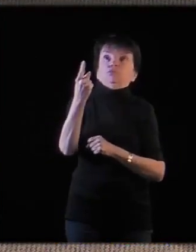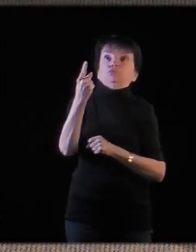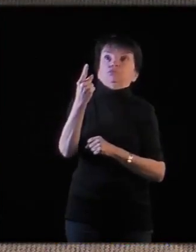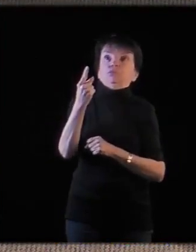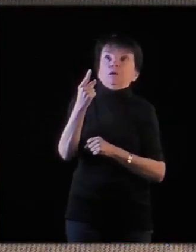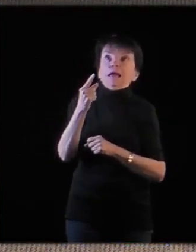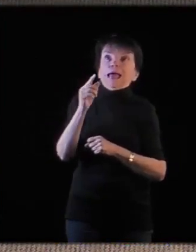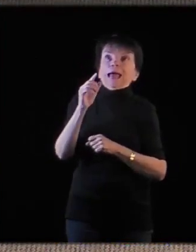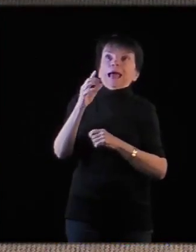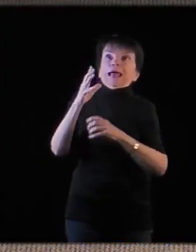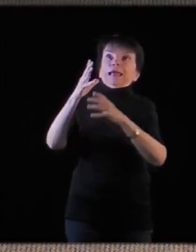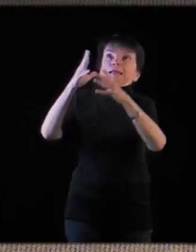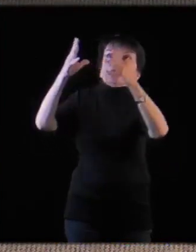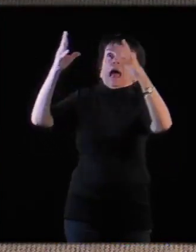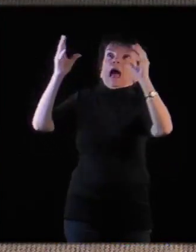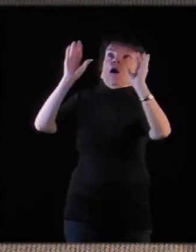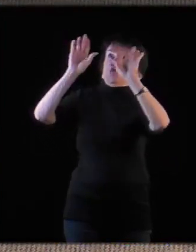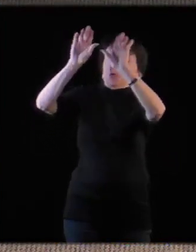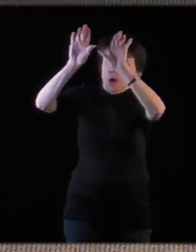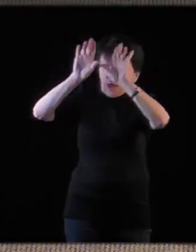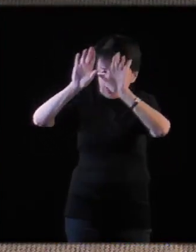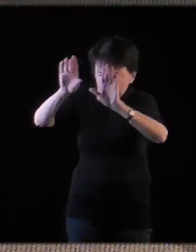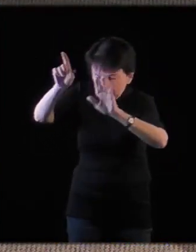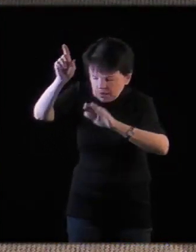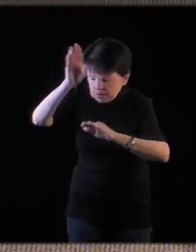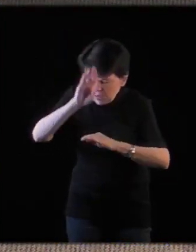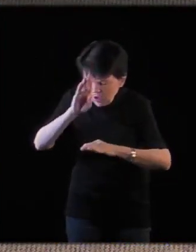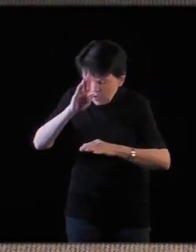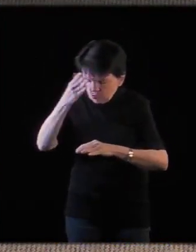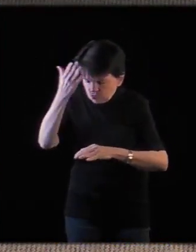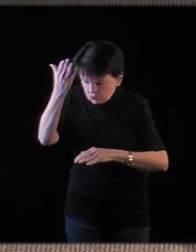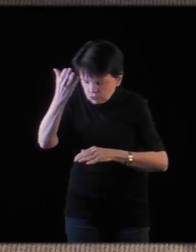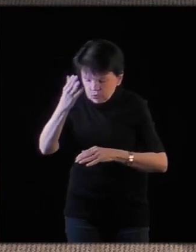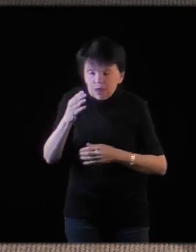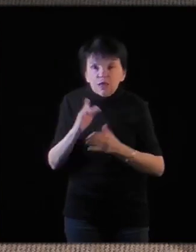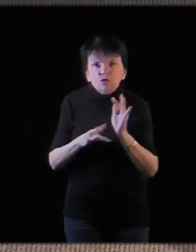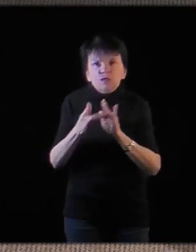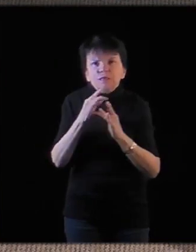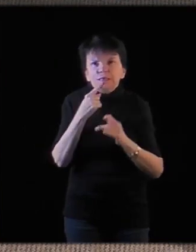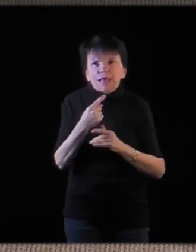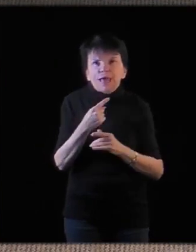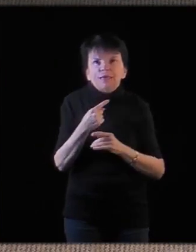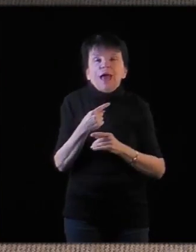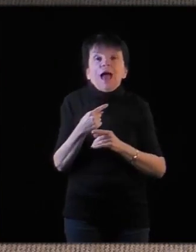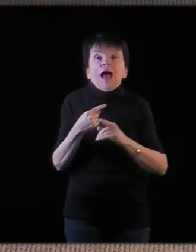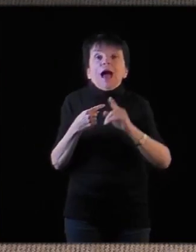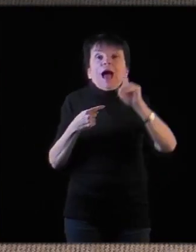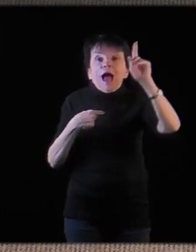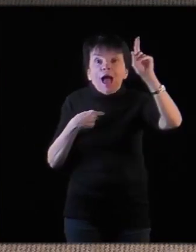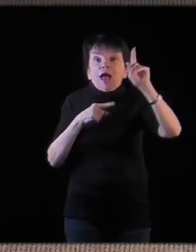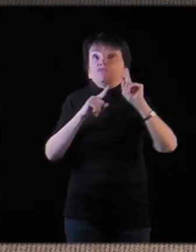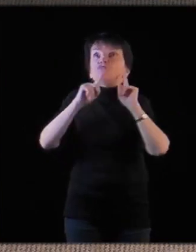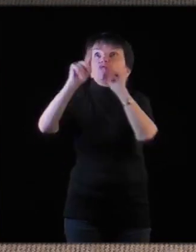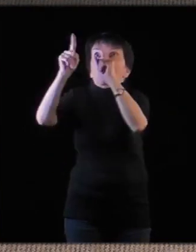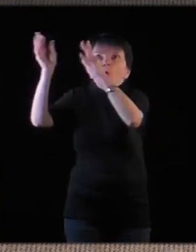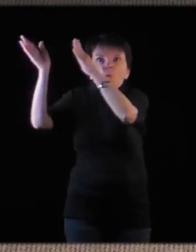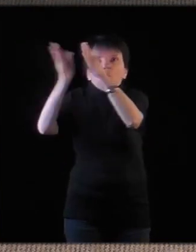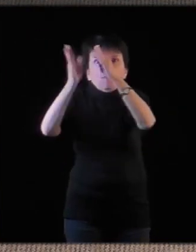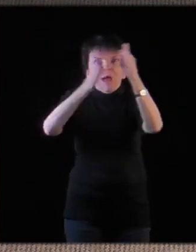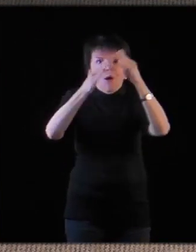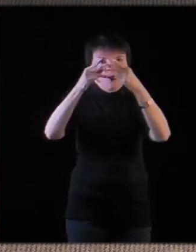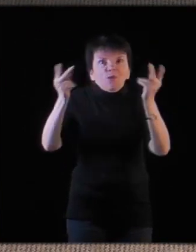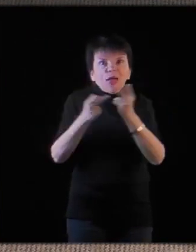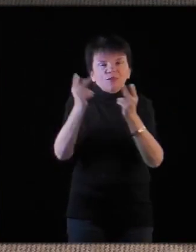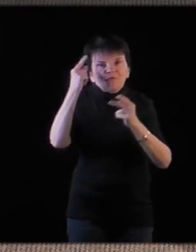As Jesus says, I'm going to prepare that place for you. What we have on the other side, what we have to be able to have as an inheritance that will come our way because